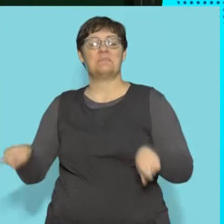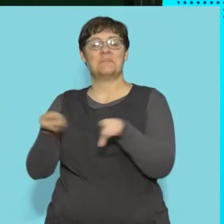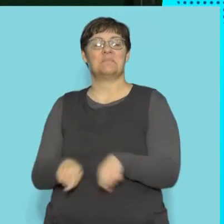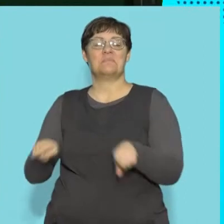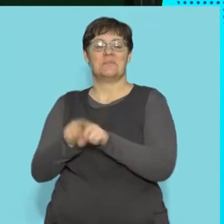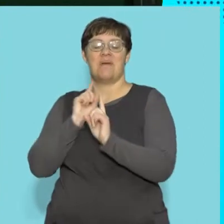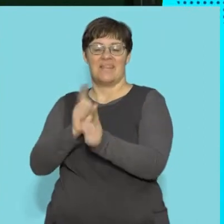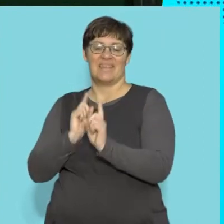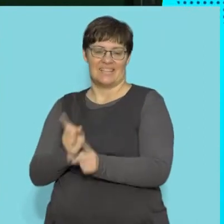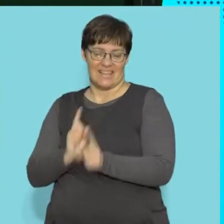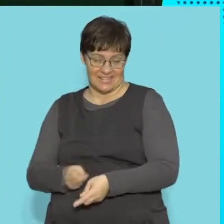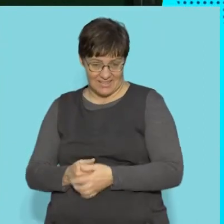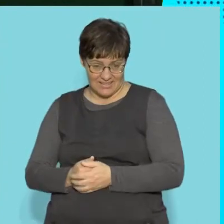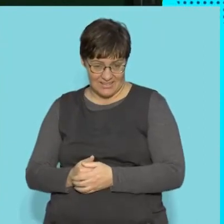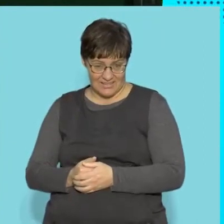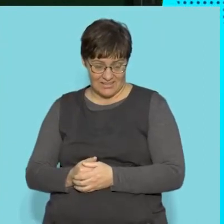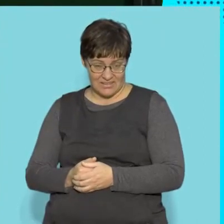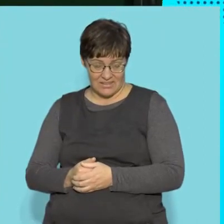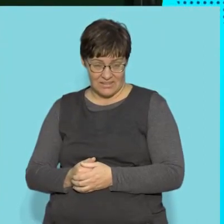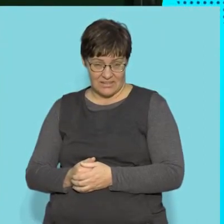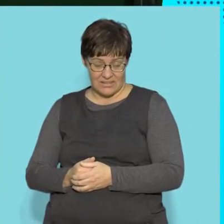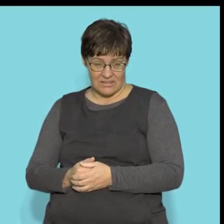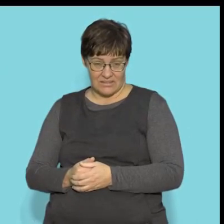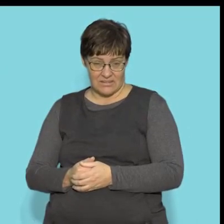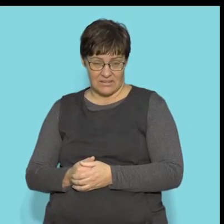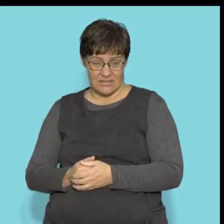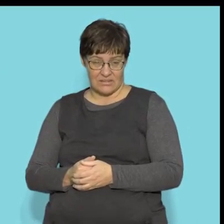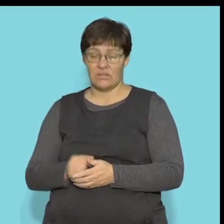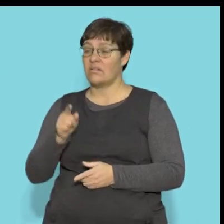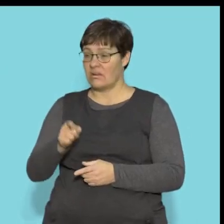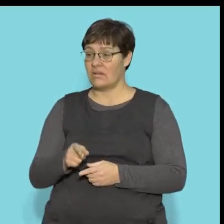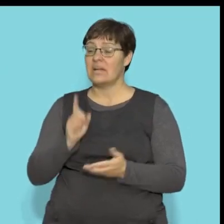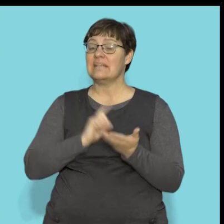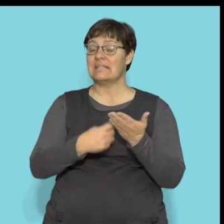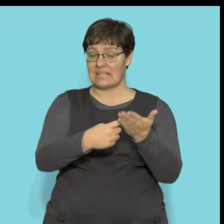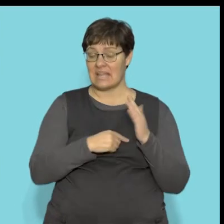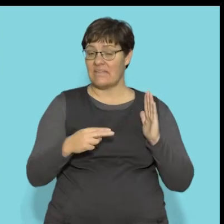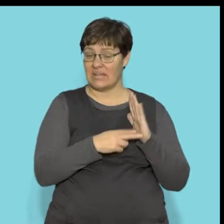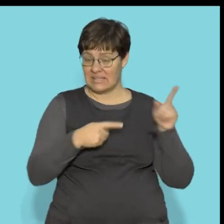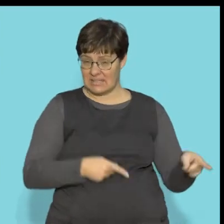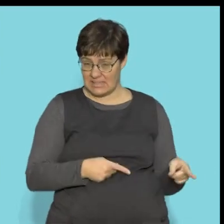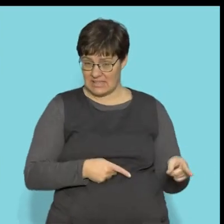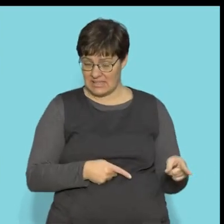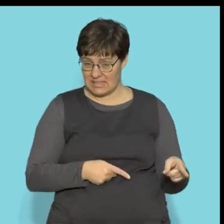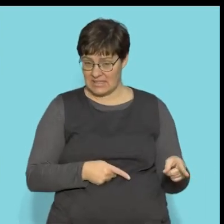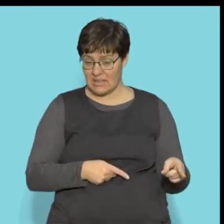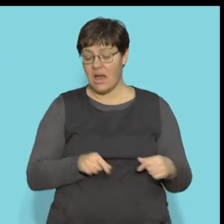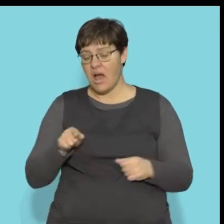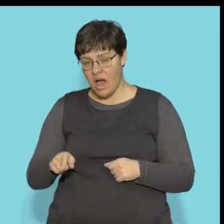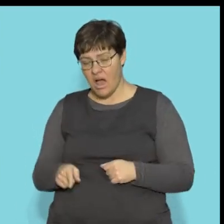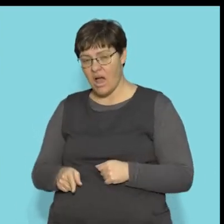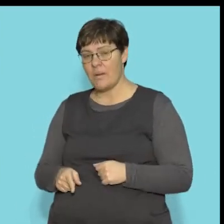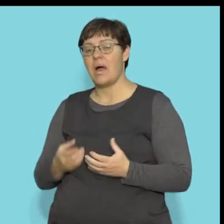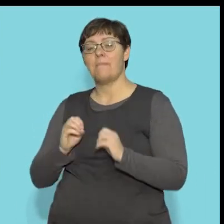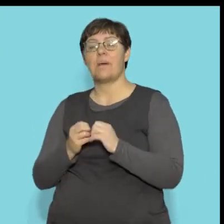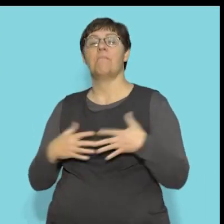setup? So answering the questions, discuss the validity, and asking how we